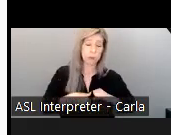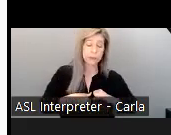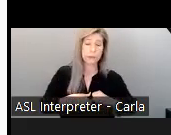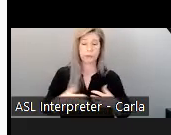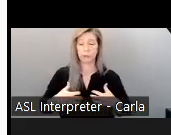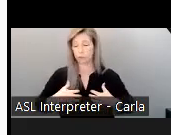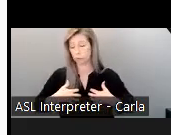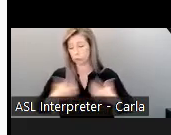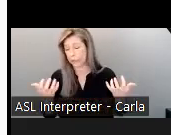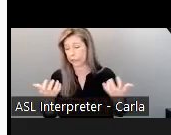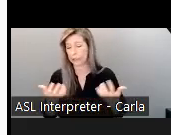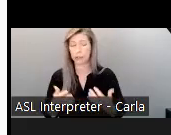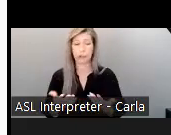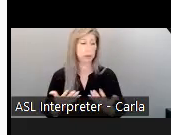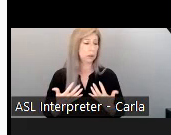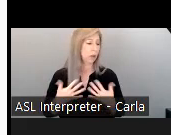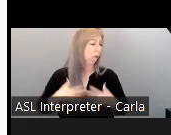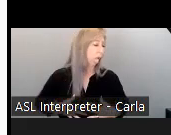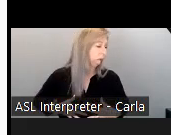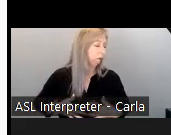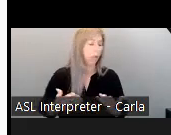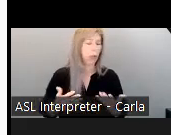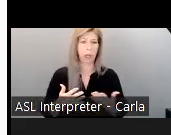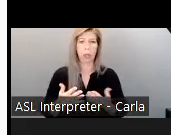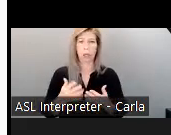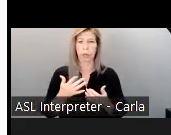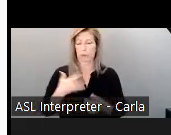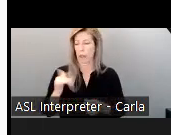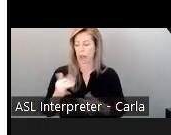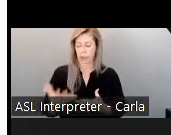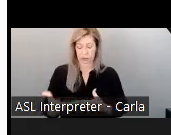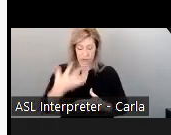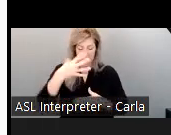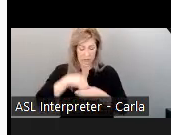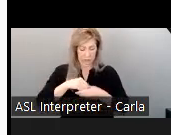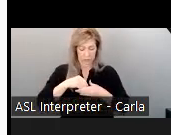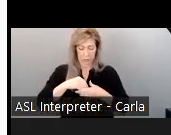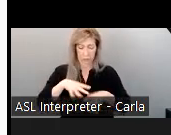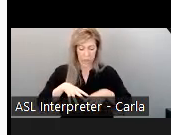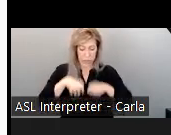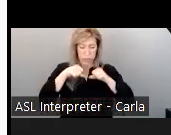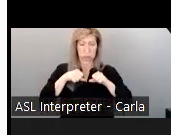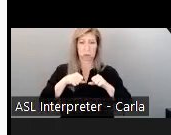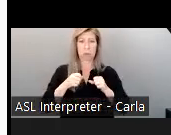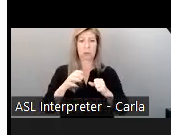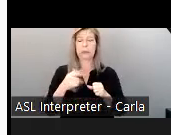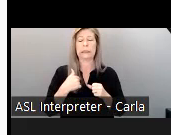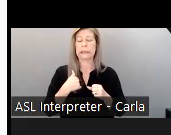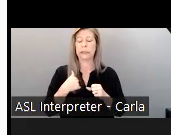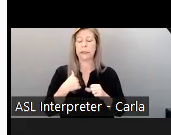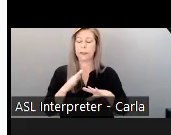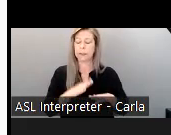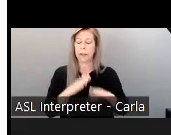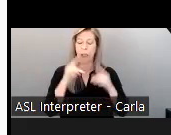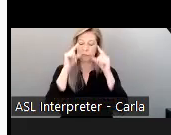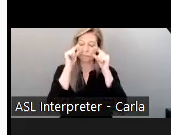despair seems like it's trying to consume me. I just kind of sit and I close my eyes and I start thinking about the